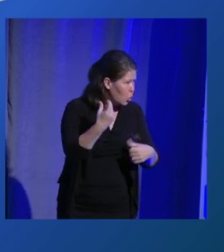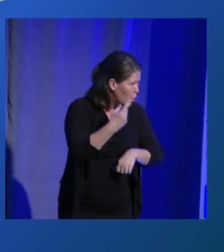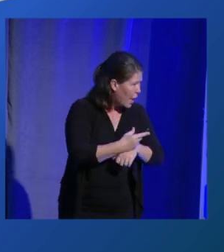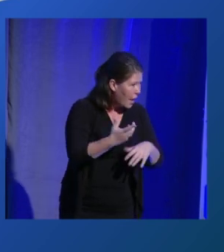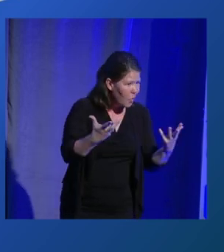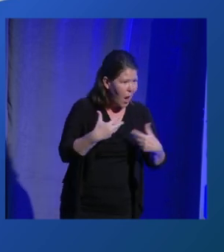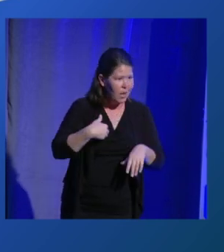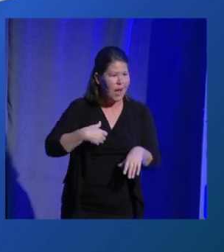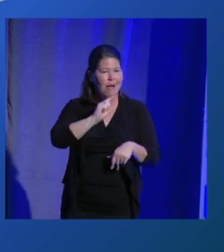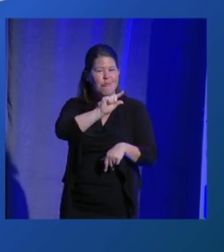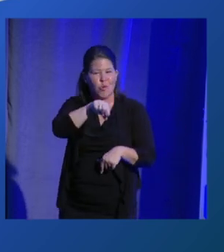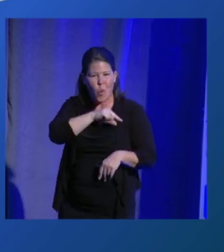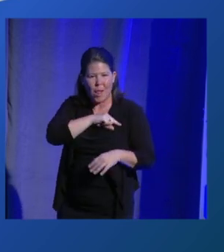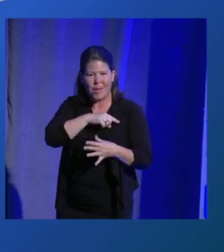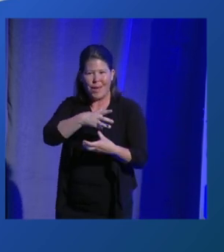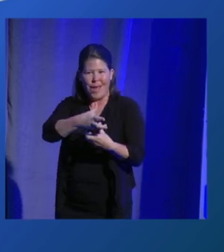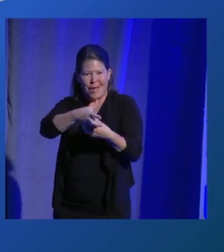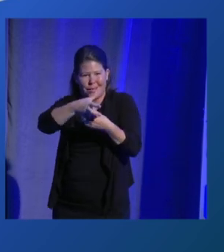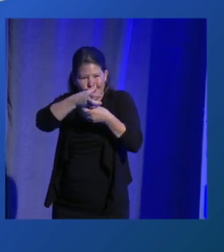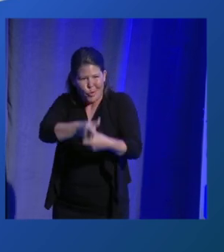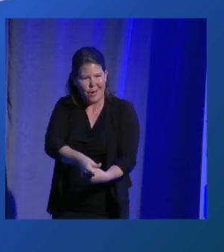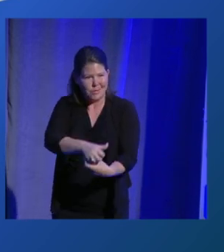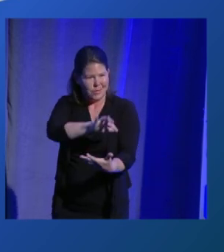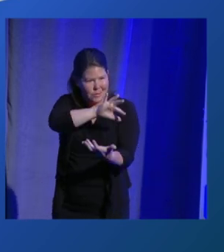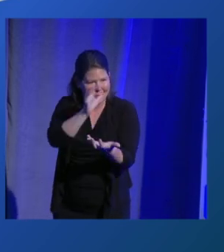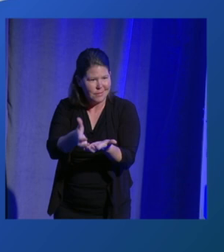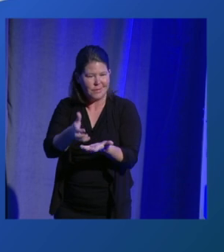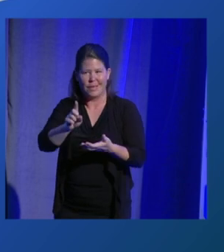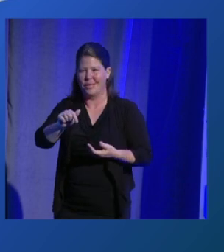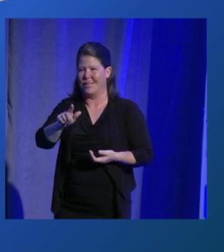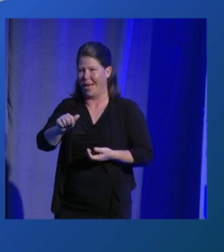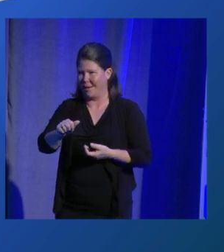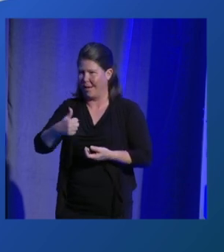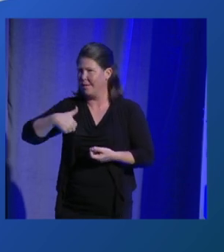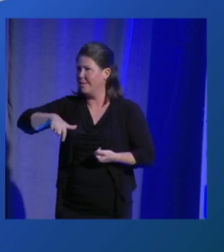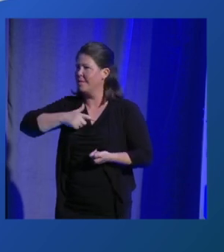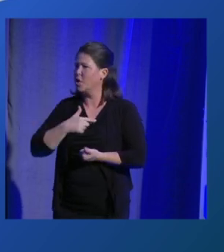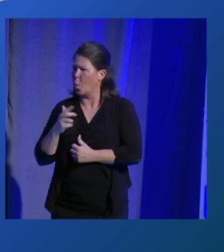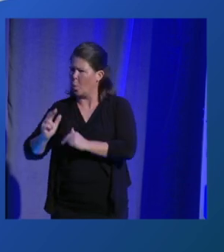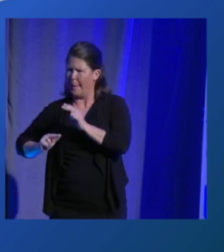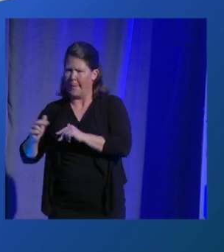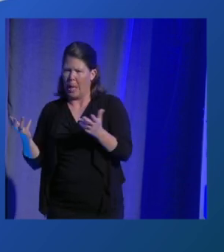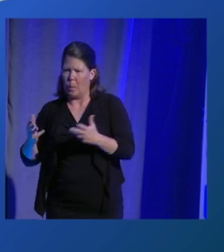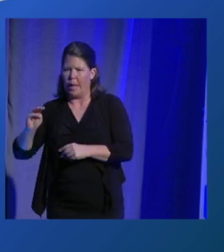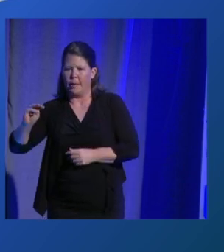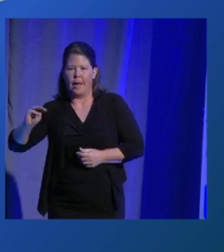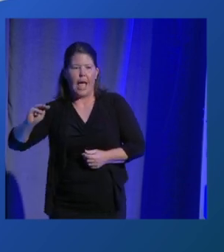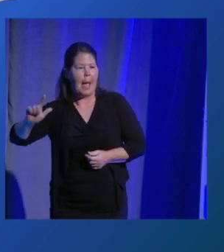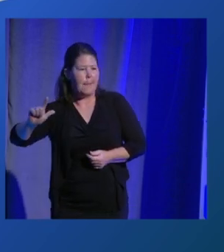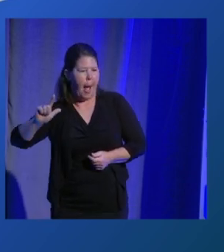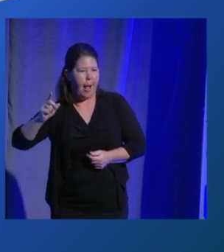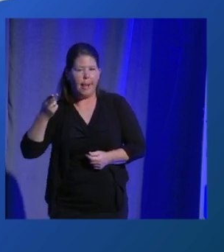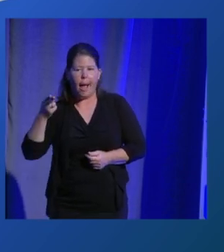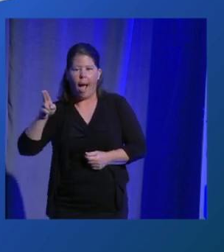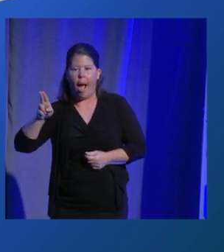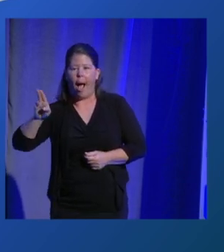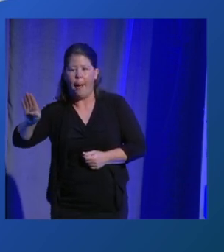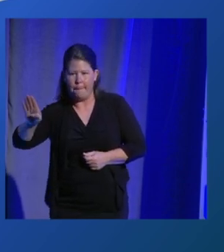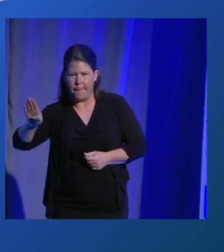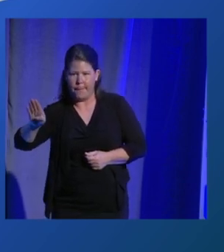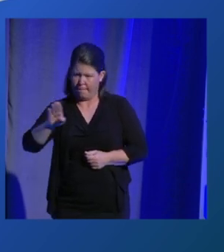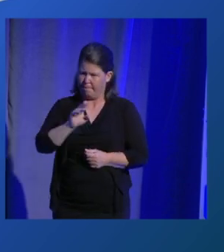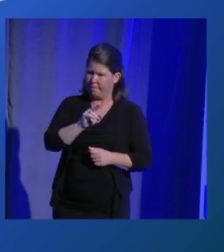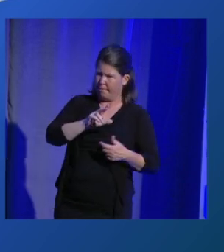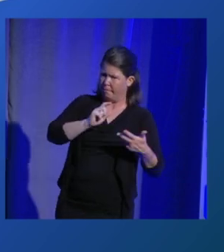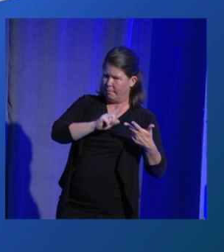data and so we built ml Hub with support from NASA to host that and make it open to anyone one